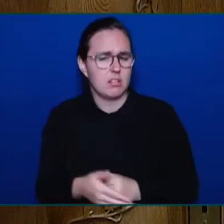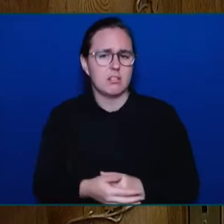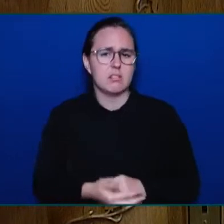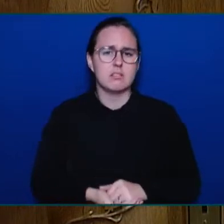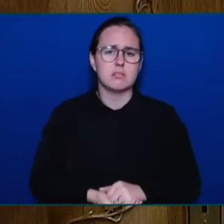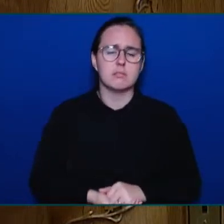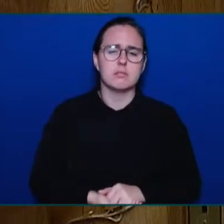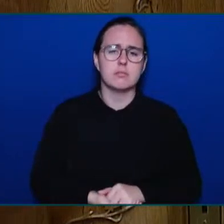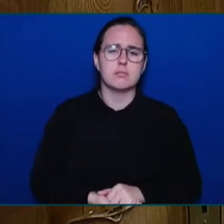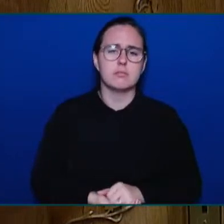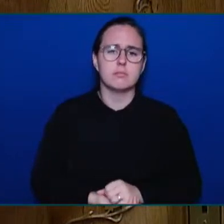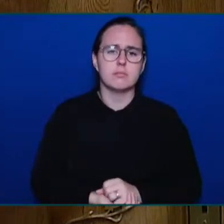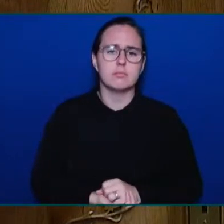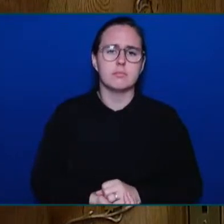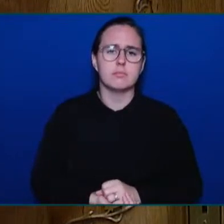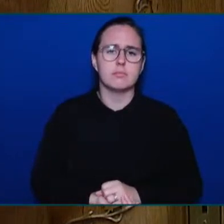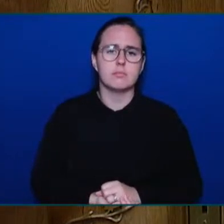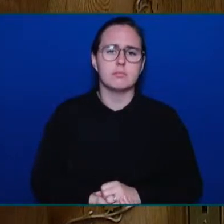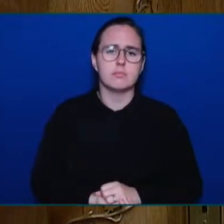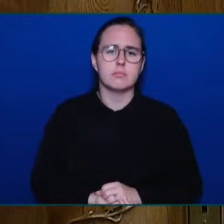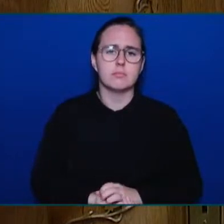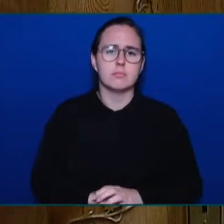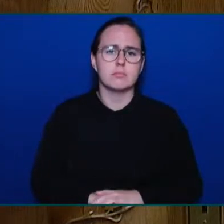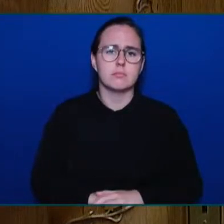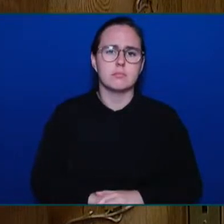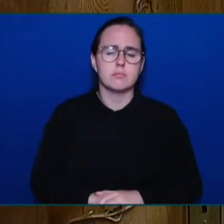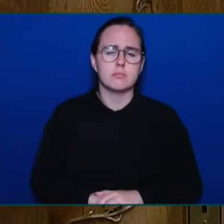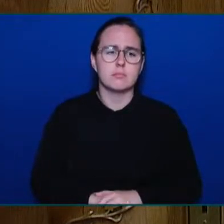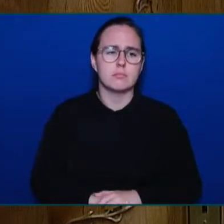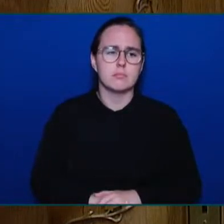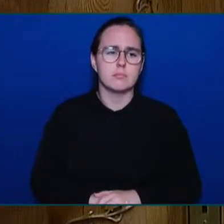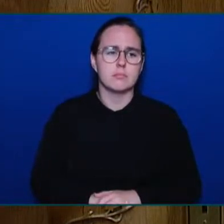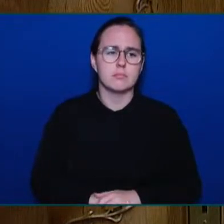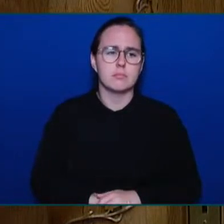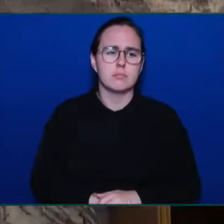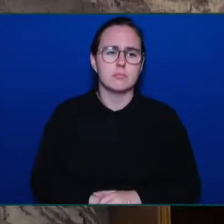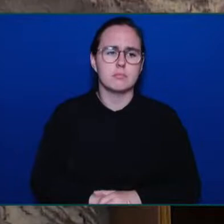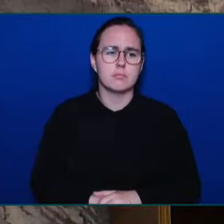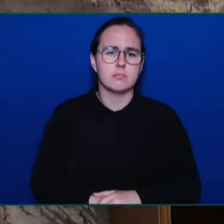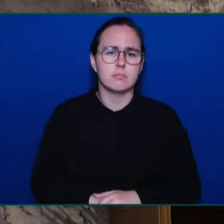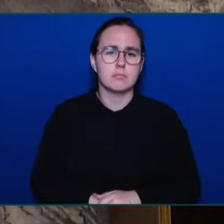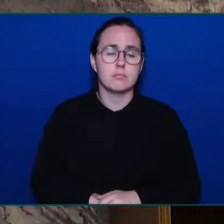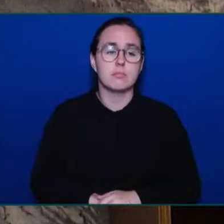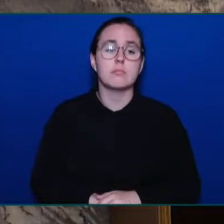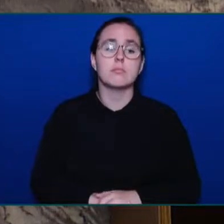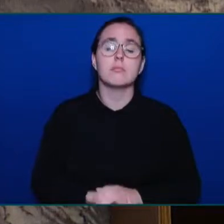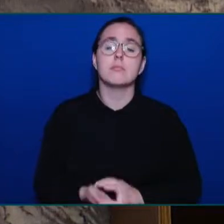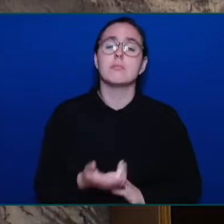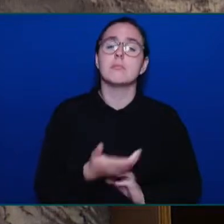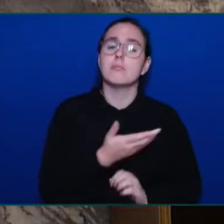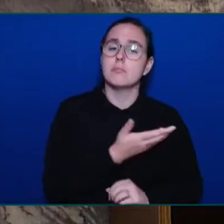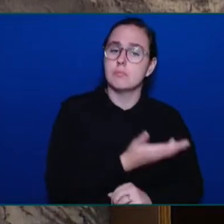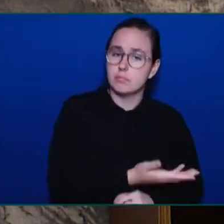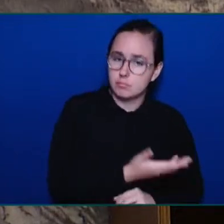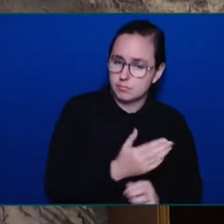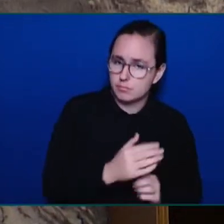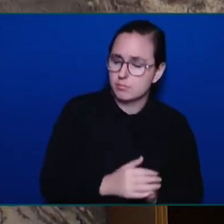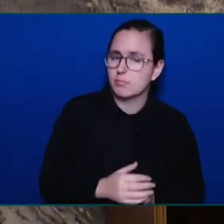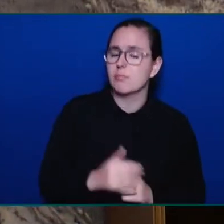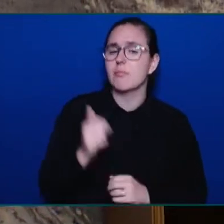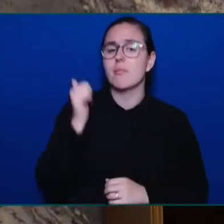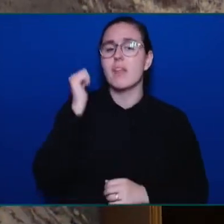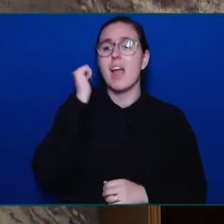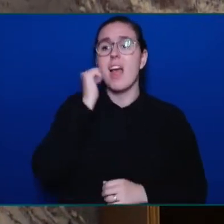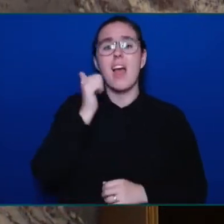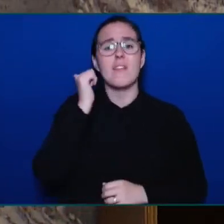Member for West Vancouver Capilano. Thank you, Mr. Speaker. Every day we see the terrible consequence of people with severe mental health and